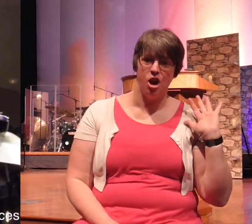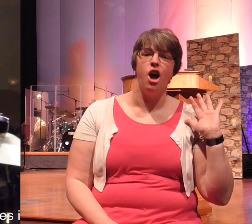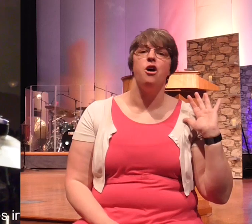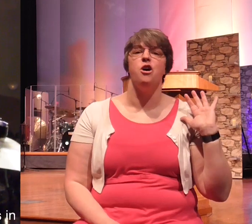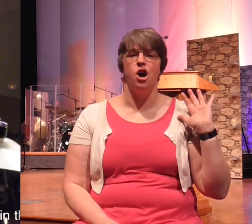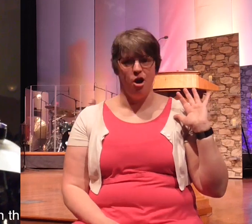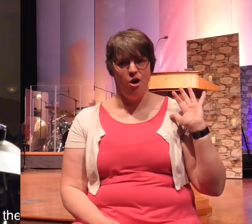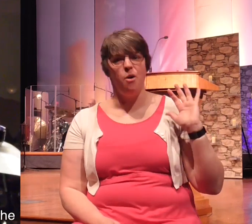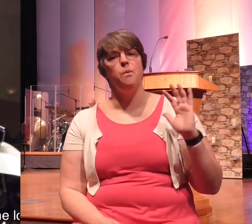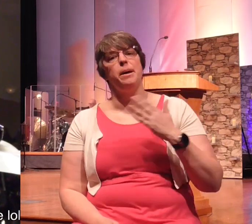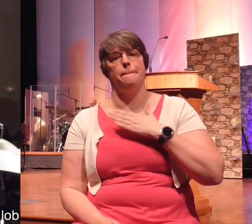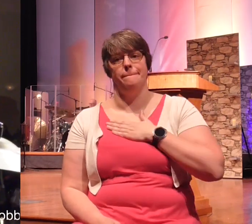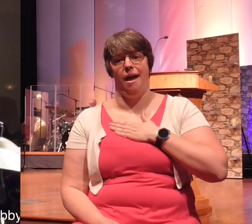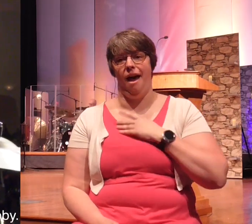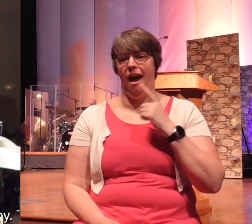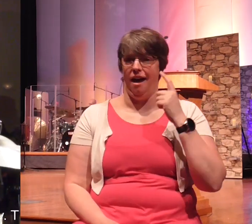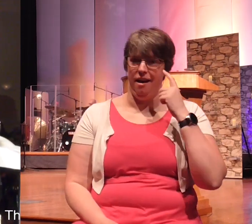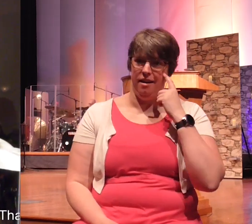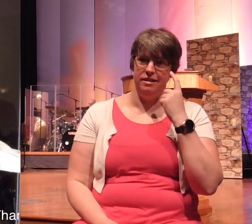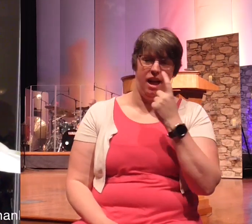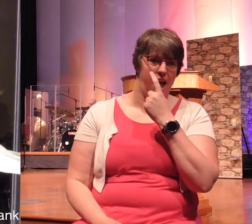in